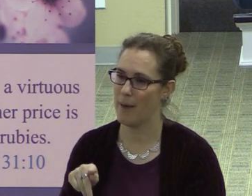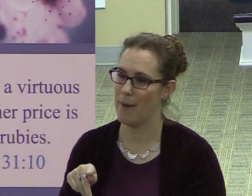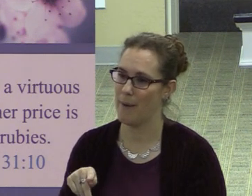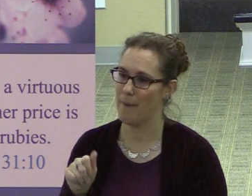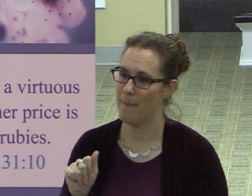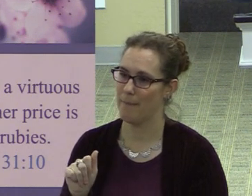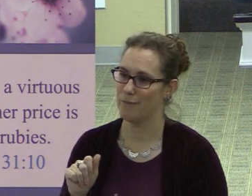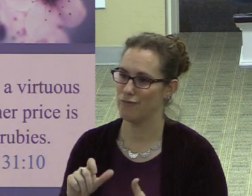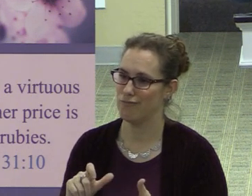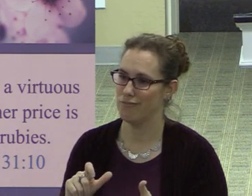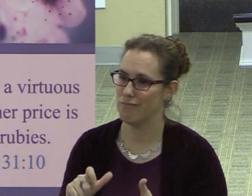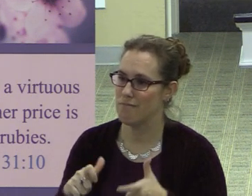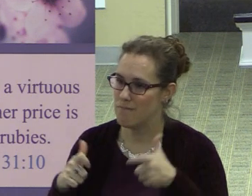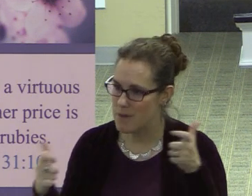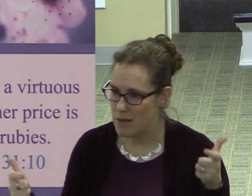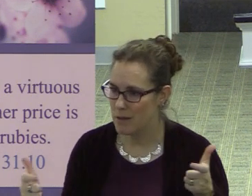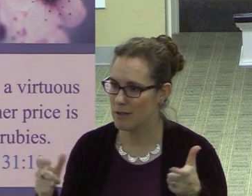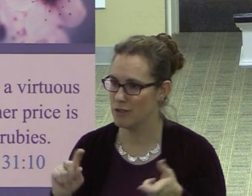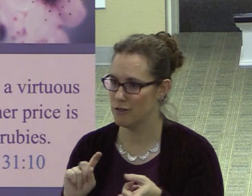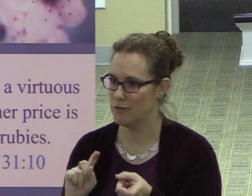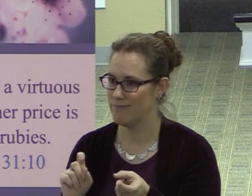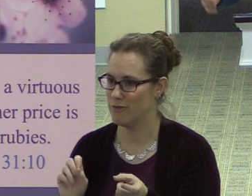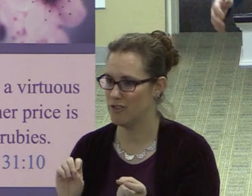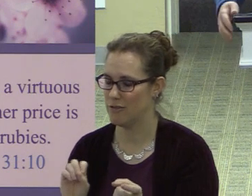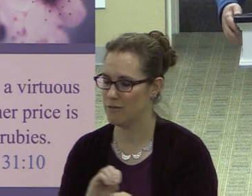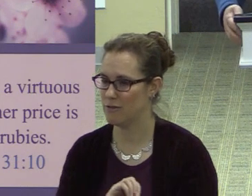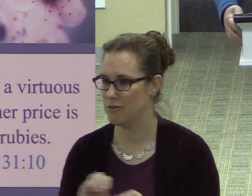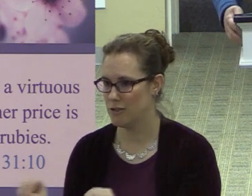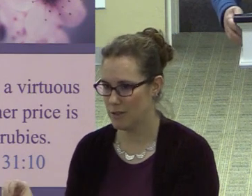means dramatic, huge.